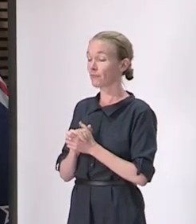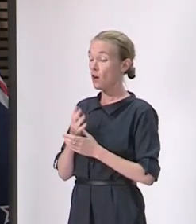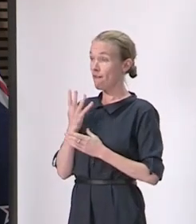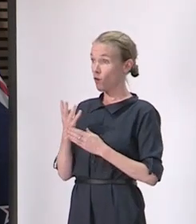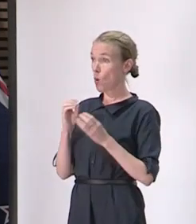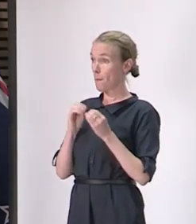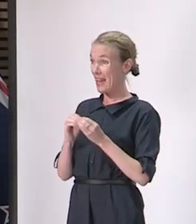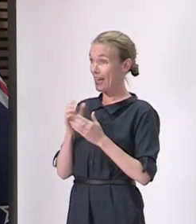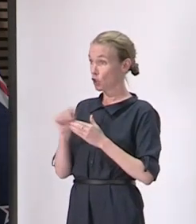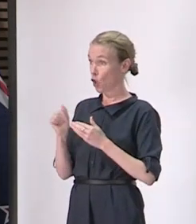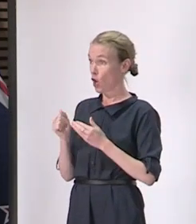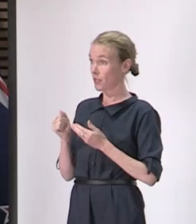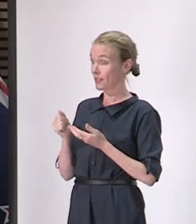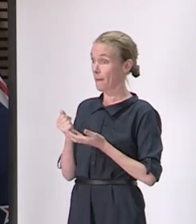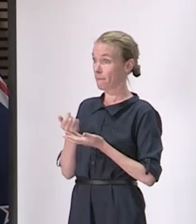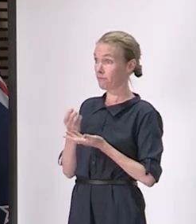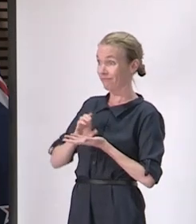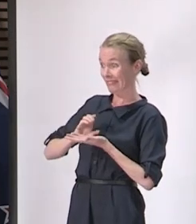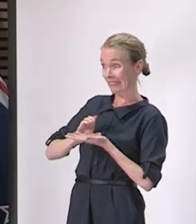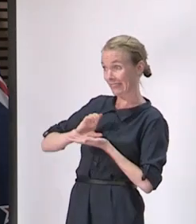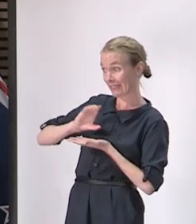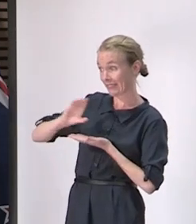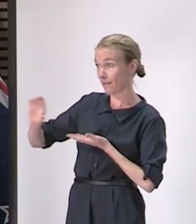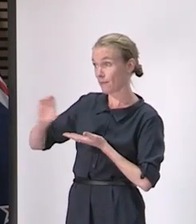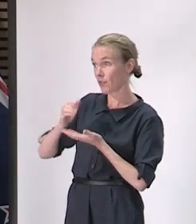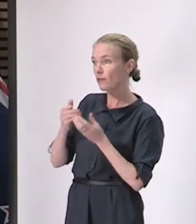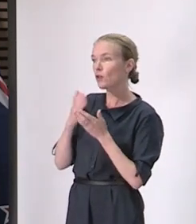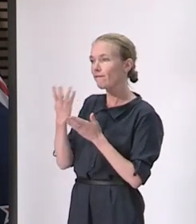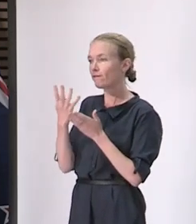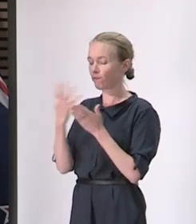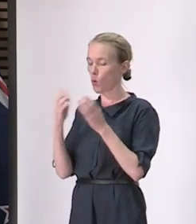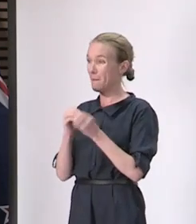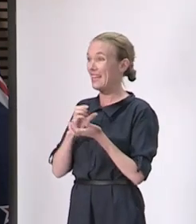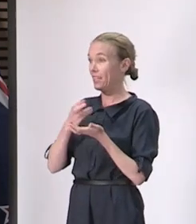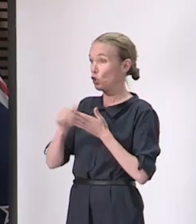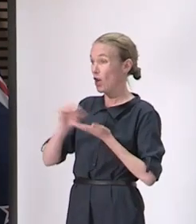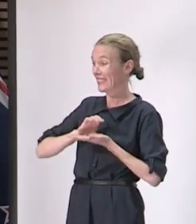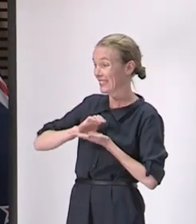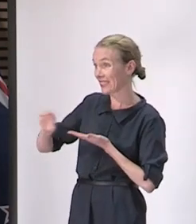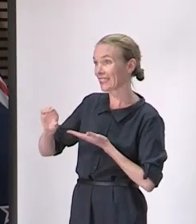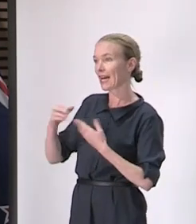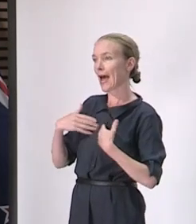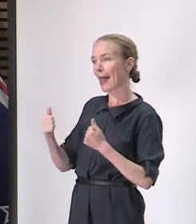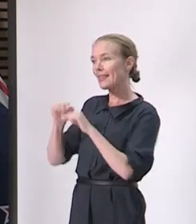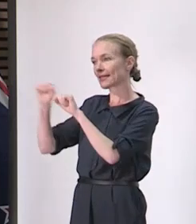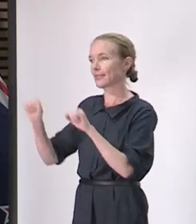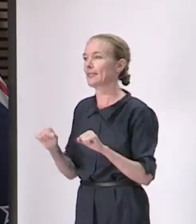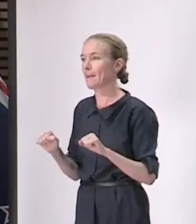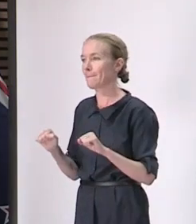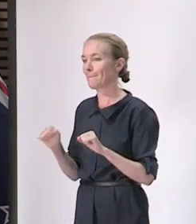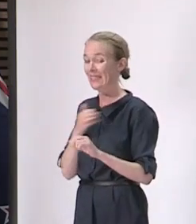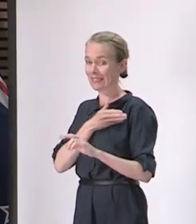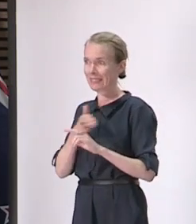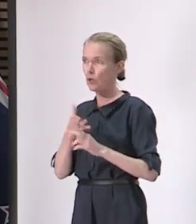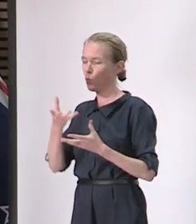$4 billion more into our health system because the lesson from COVID is that we need to be prepared and that a strong health response is the